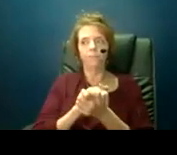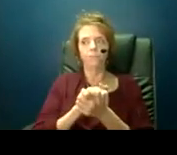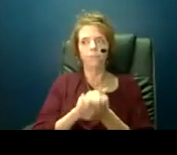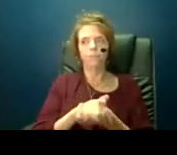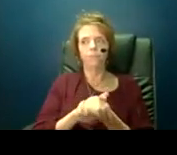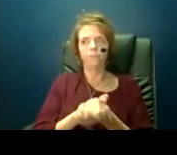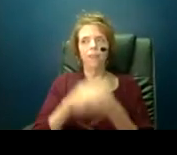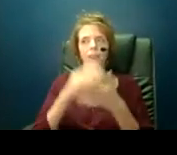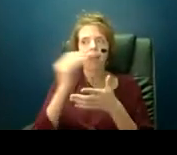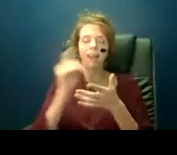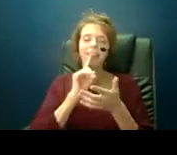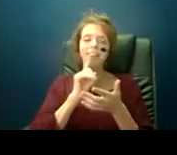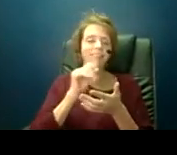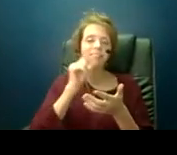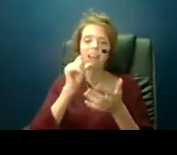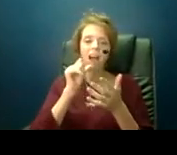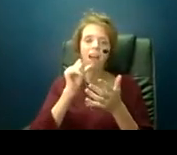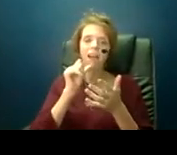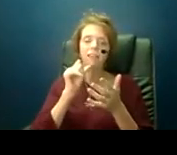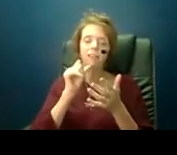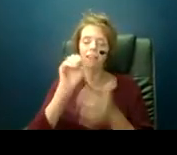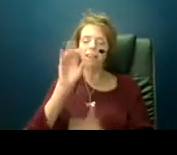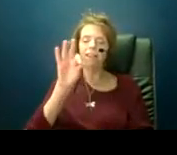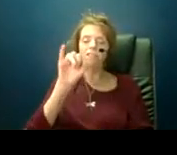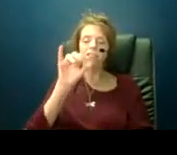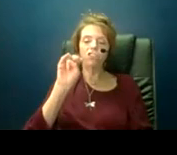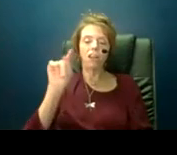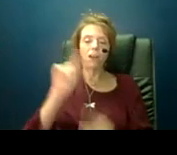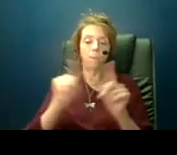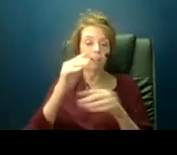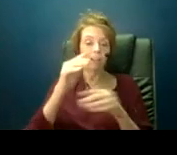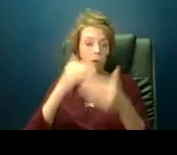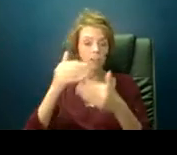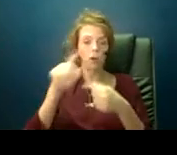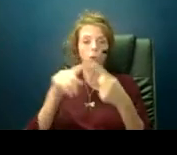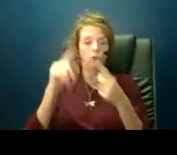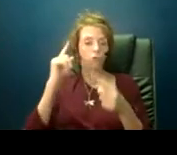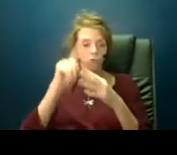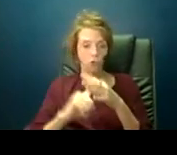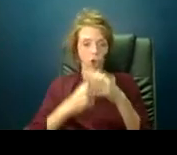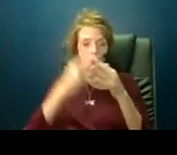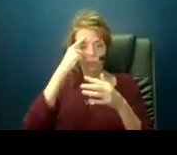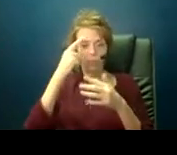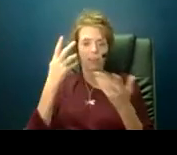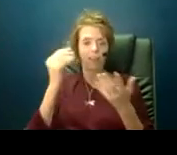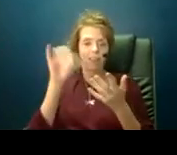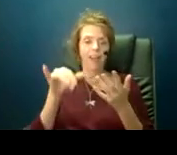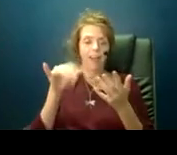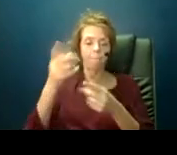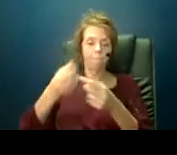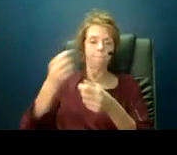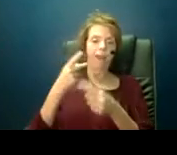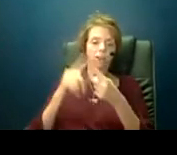and it's not efficient, but it's a process. And when you start to think about, and that's, you know, again, back to the